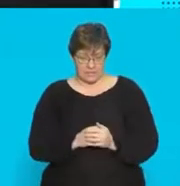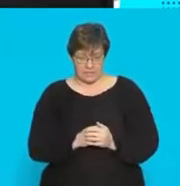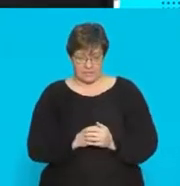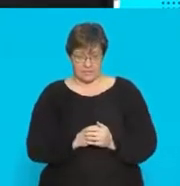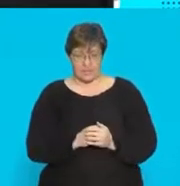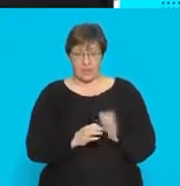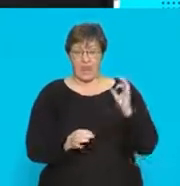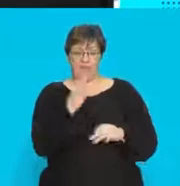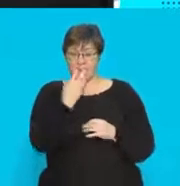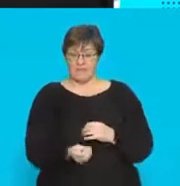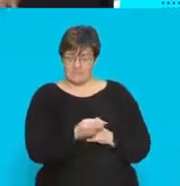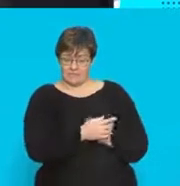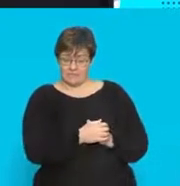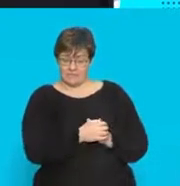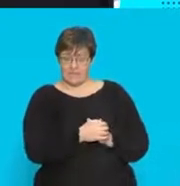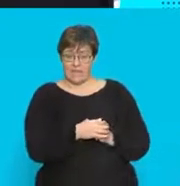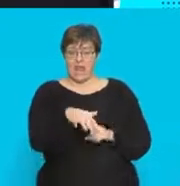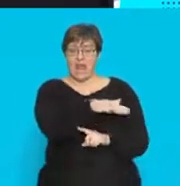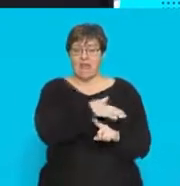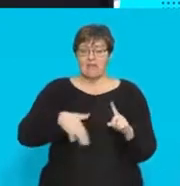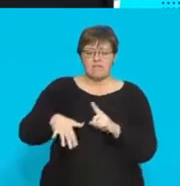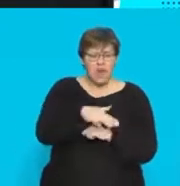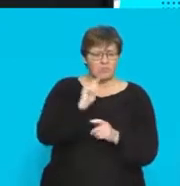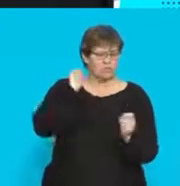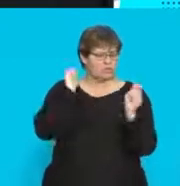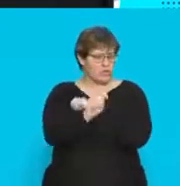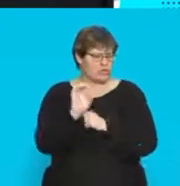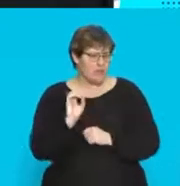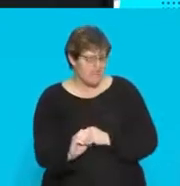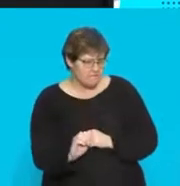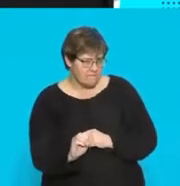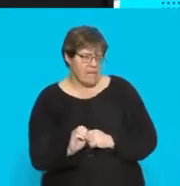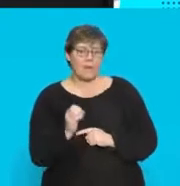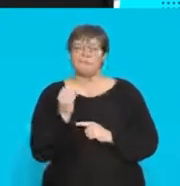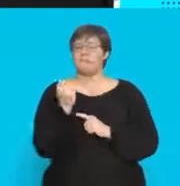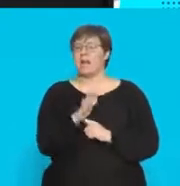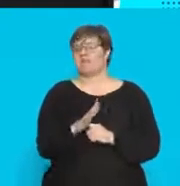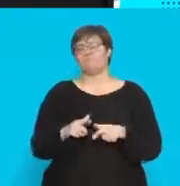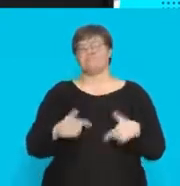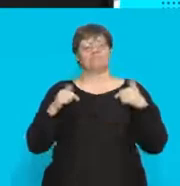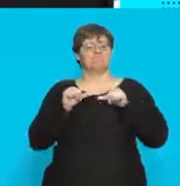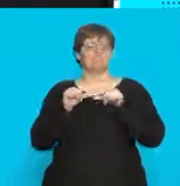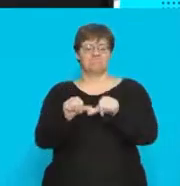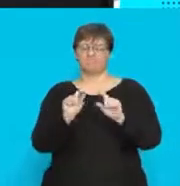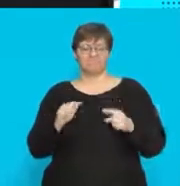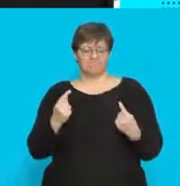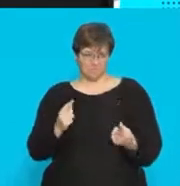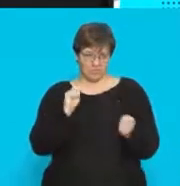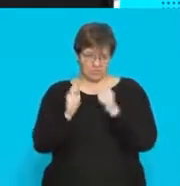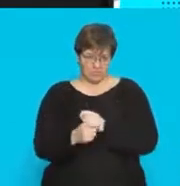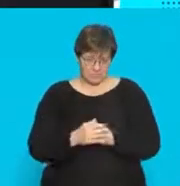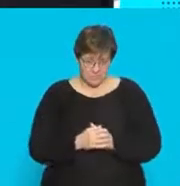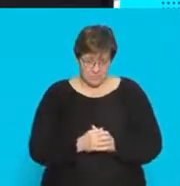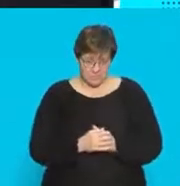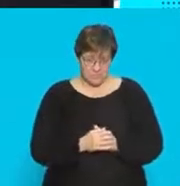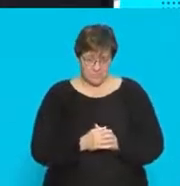to have that, and if the environment does change, the plants might not be able to adapt, and they could